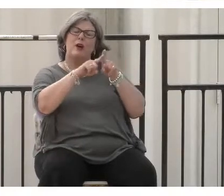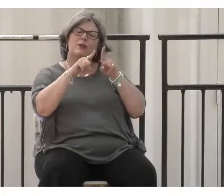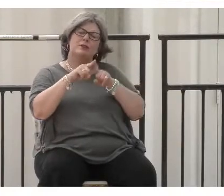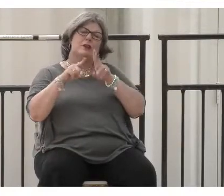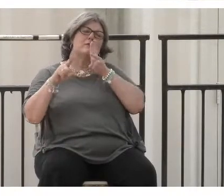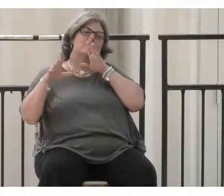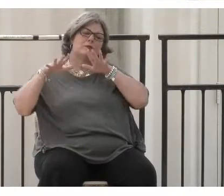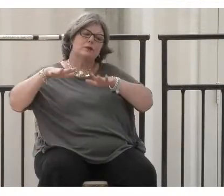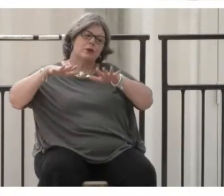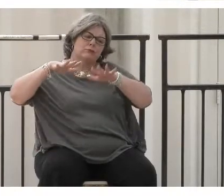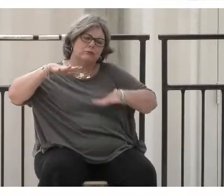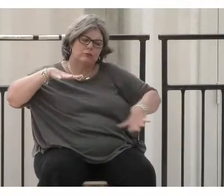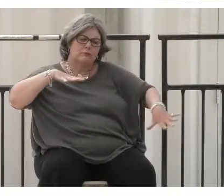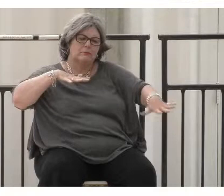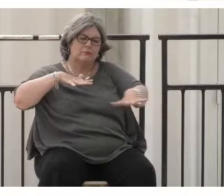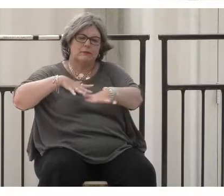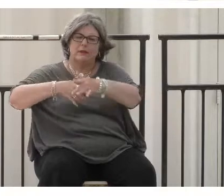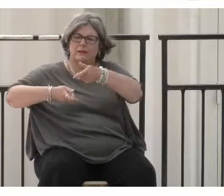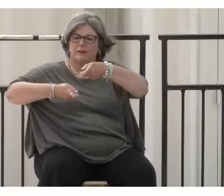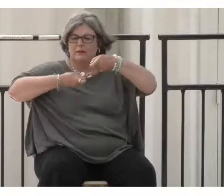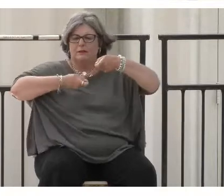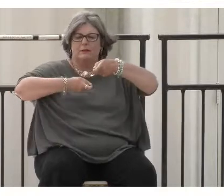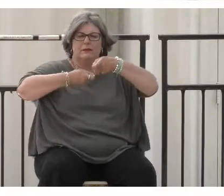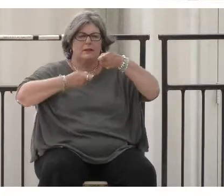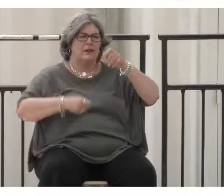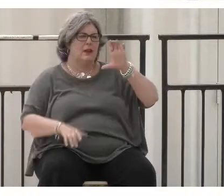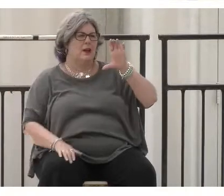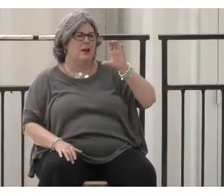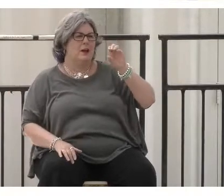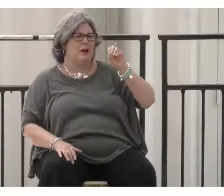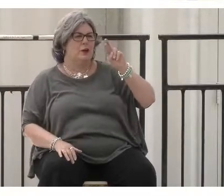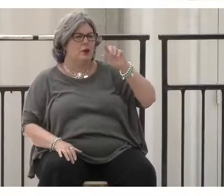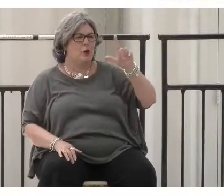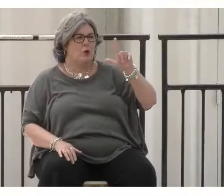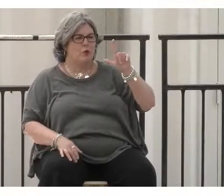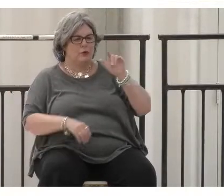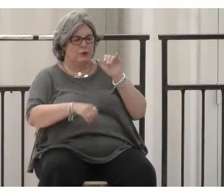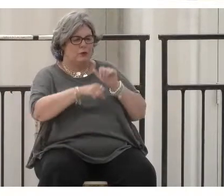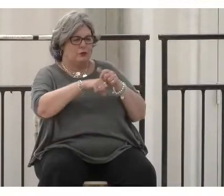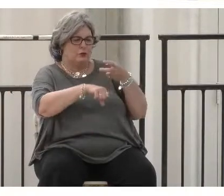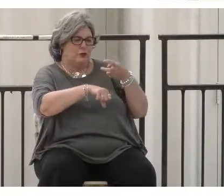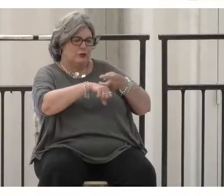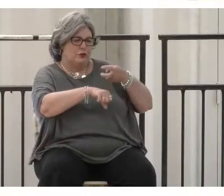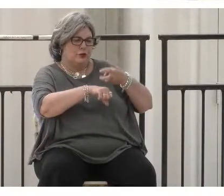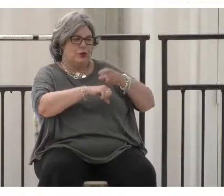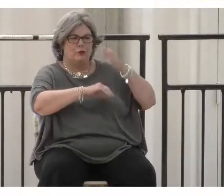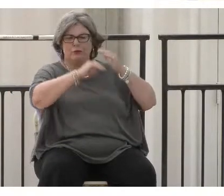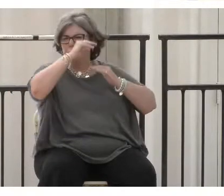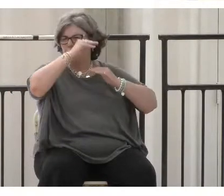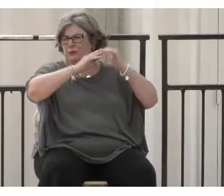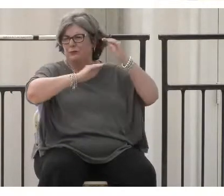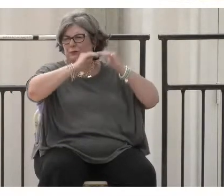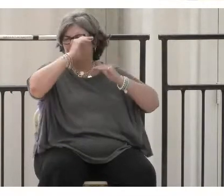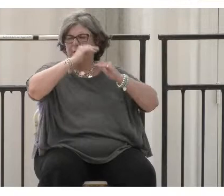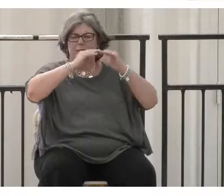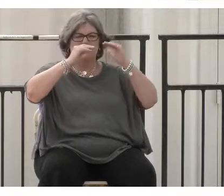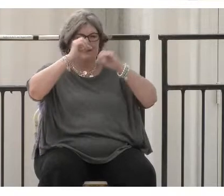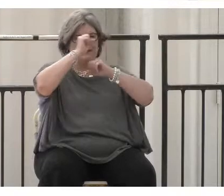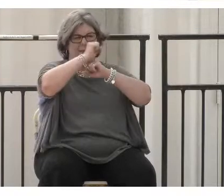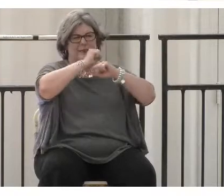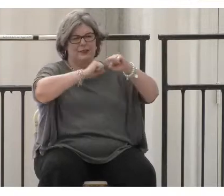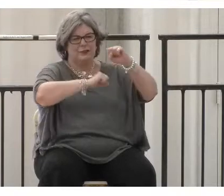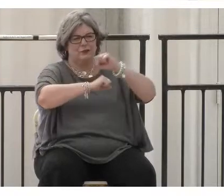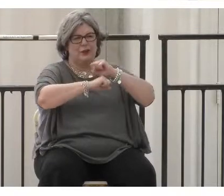coastal ways, they would withdraw coral and use the coral stone to actually build these structures. Now that's